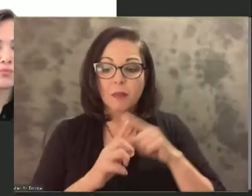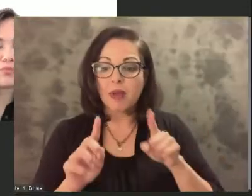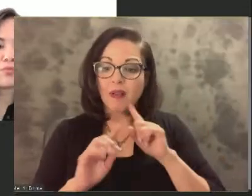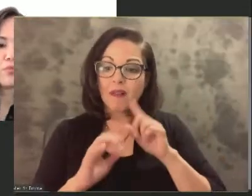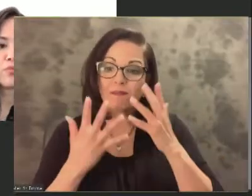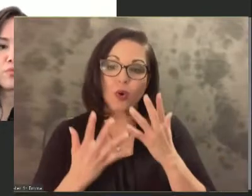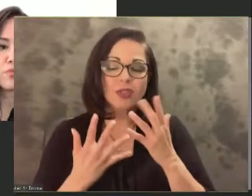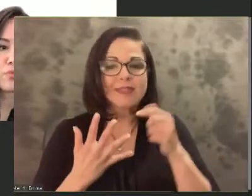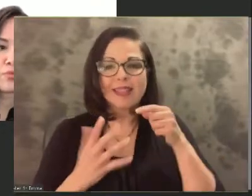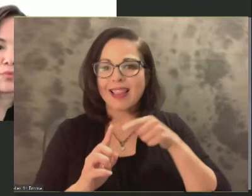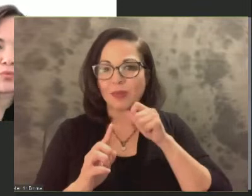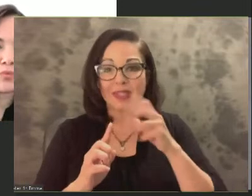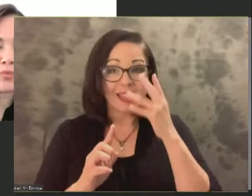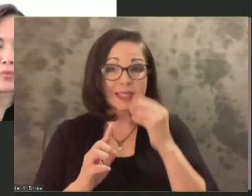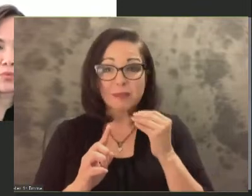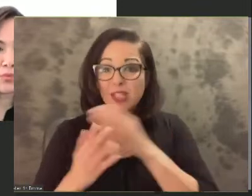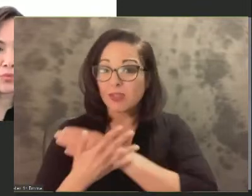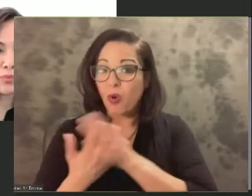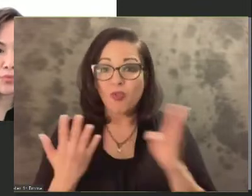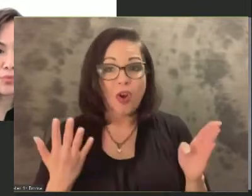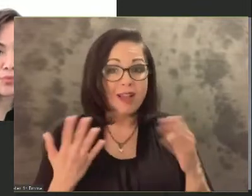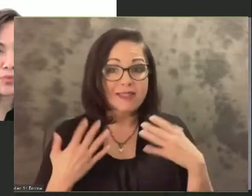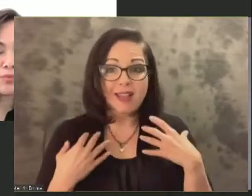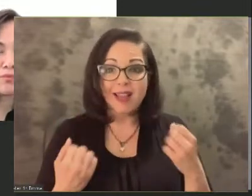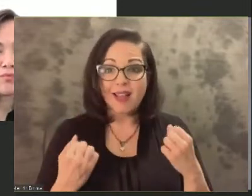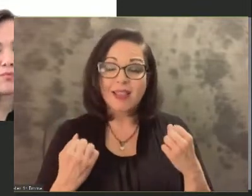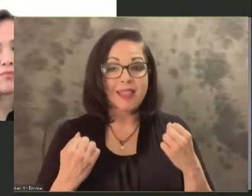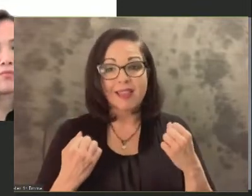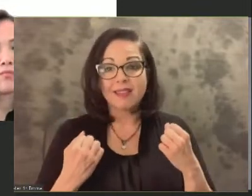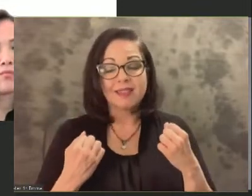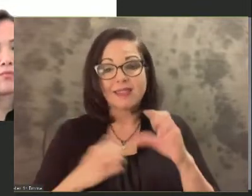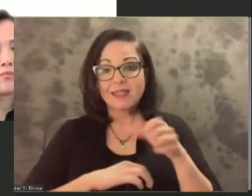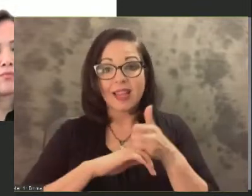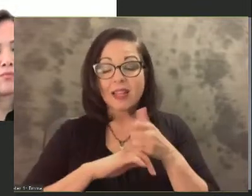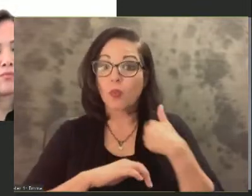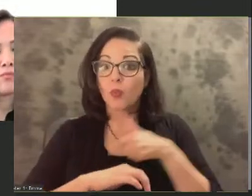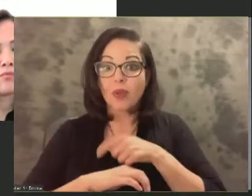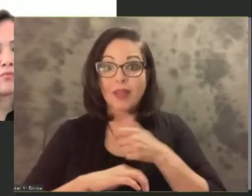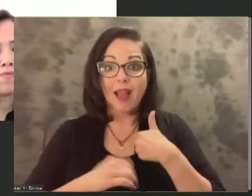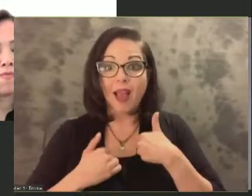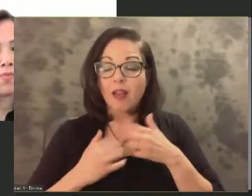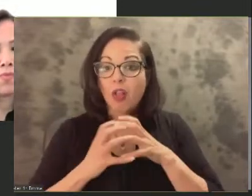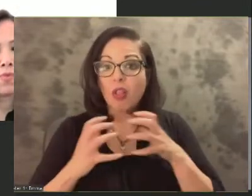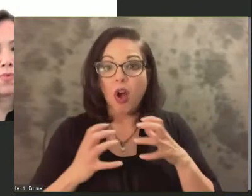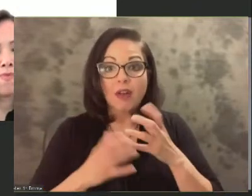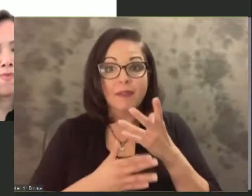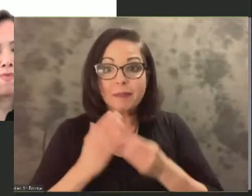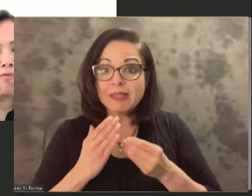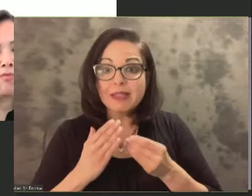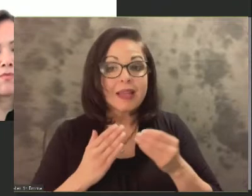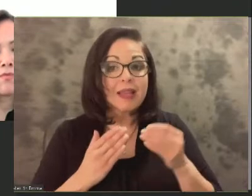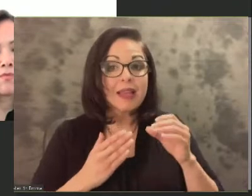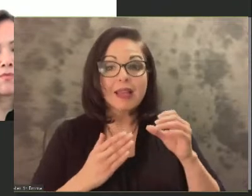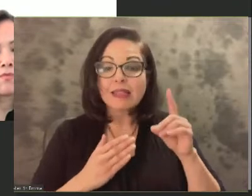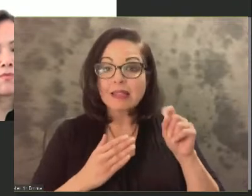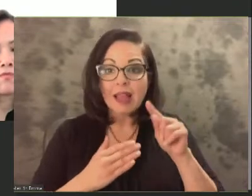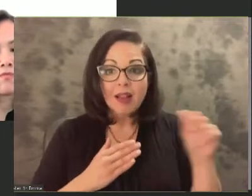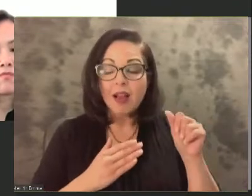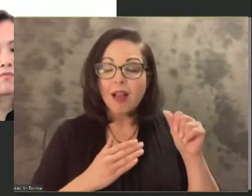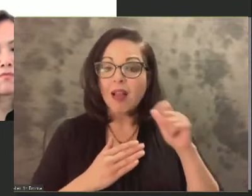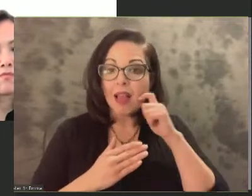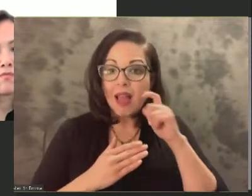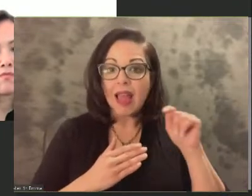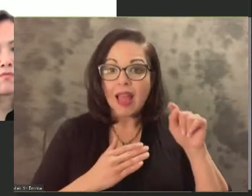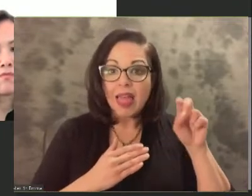not the experience across the healthcare setting, and we had a lot of missing data on race, ethnicity, and language around